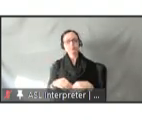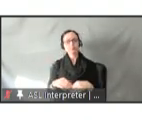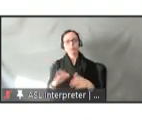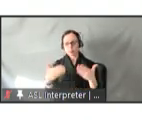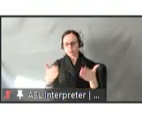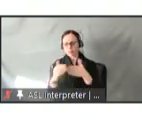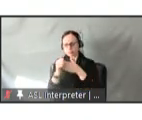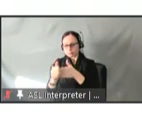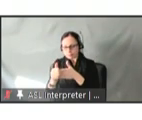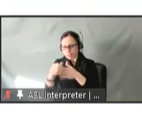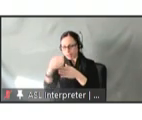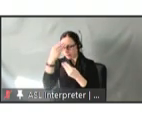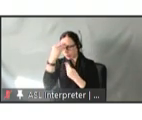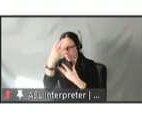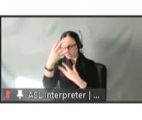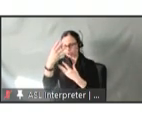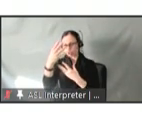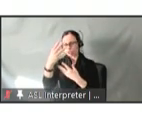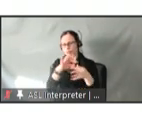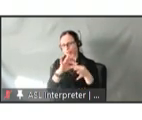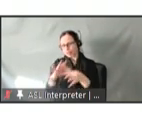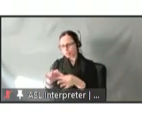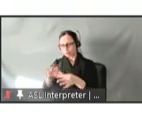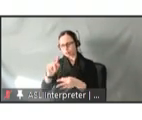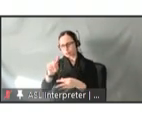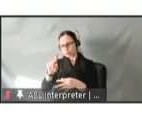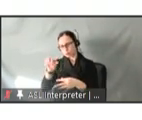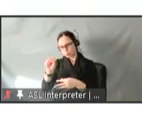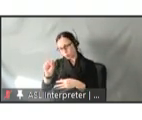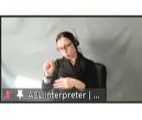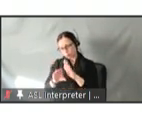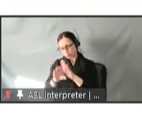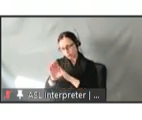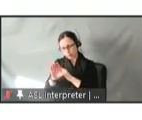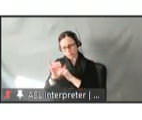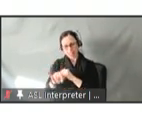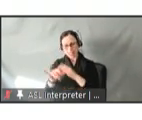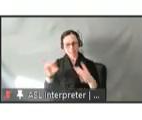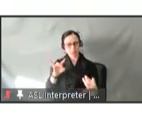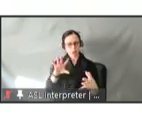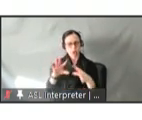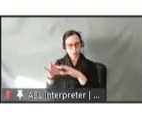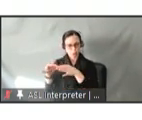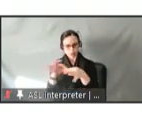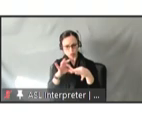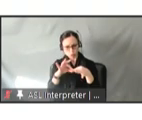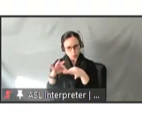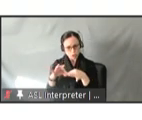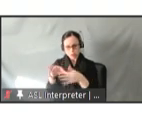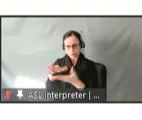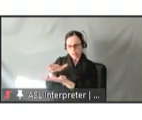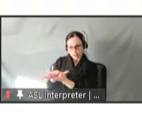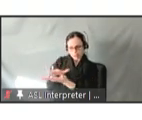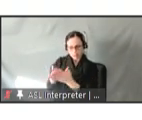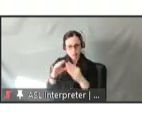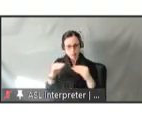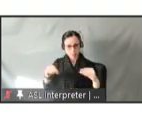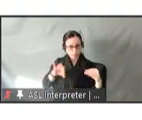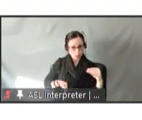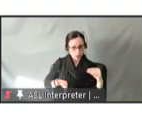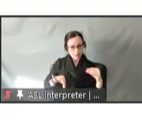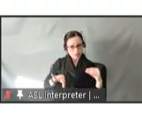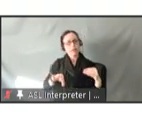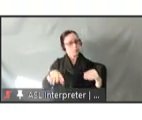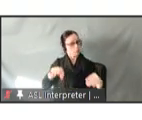materials and tools developed by the COVID project, which is a consortium bringing together academic, nonprofit,